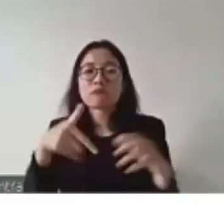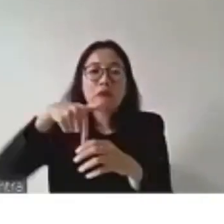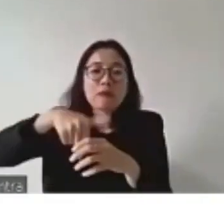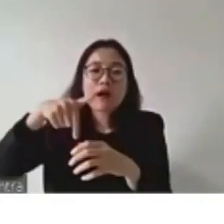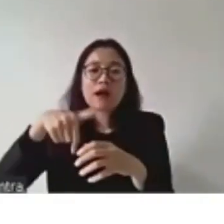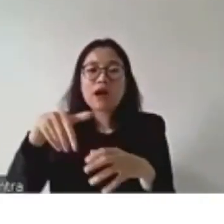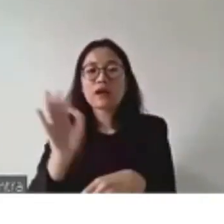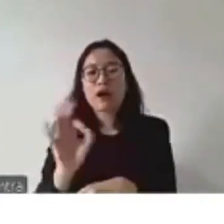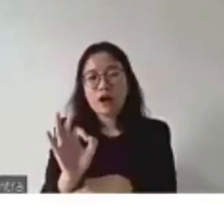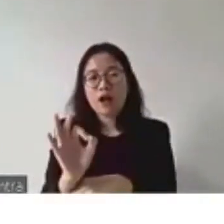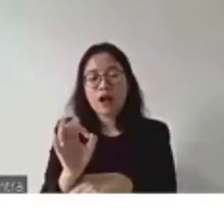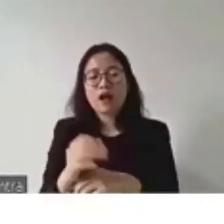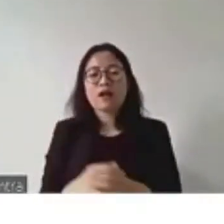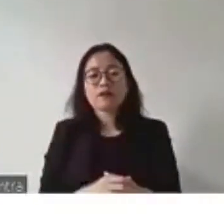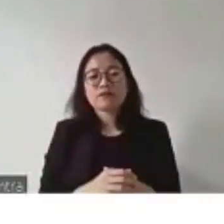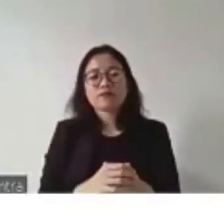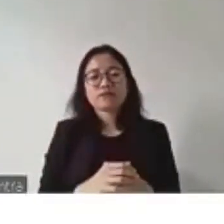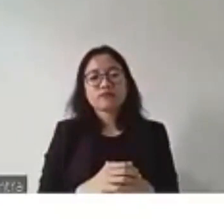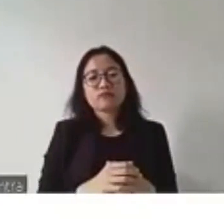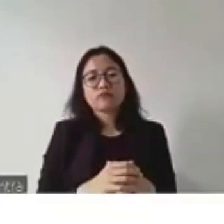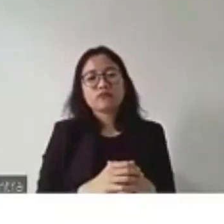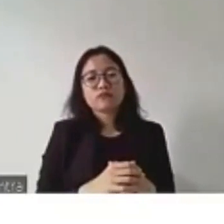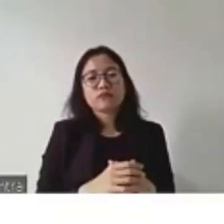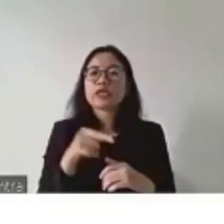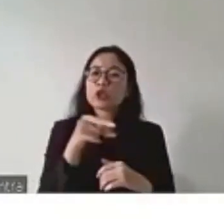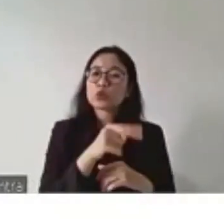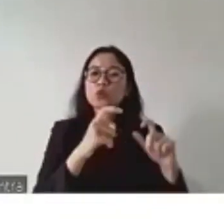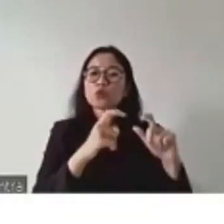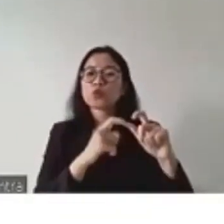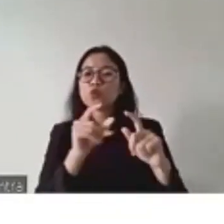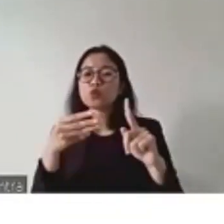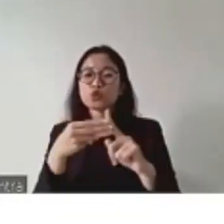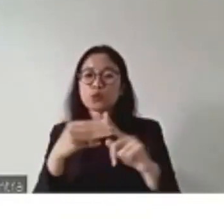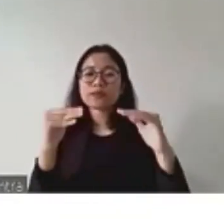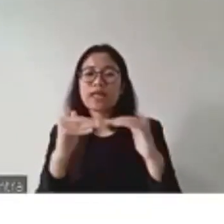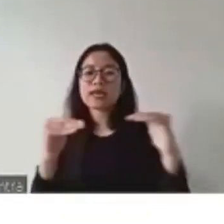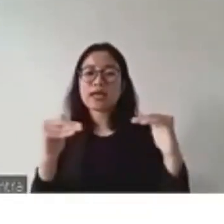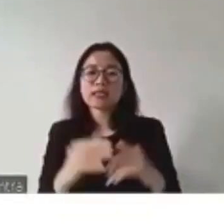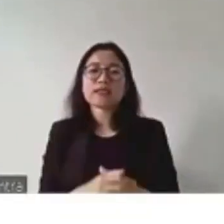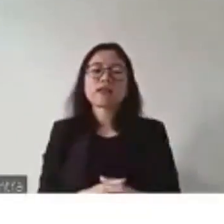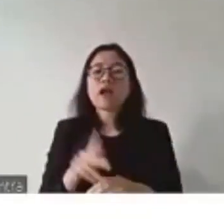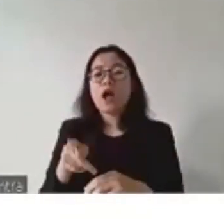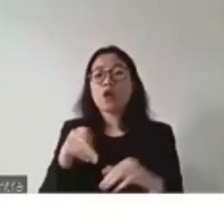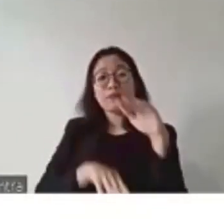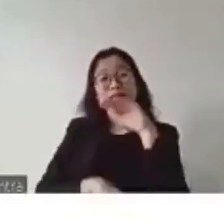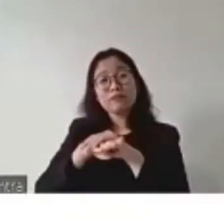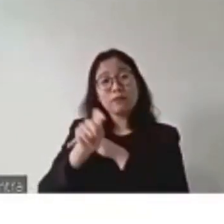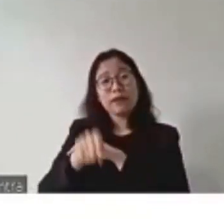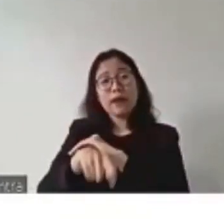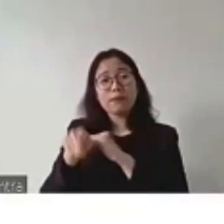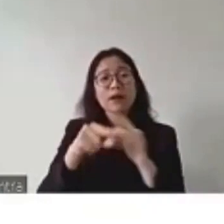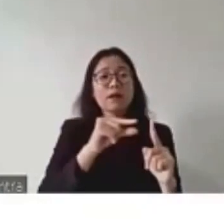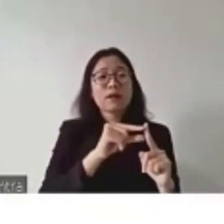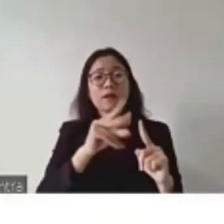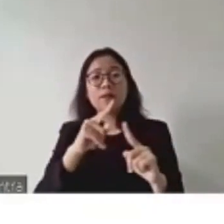as the standard of the impact to the health of the population. So 85% still under